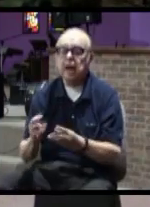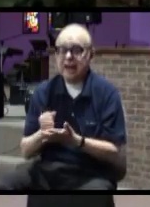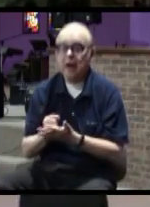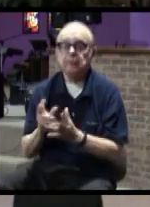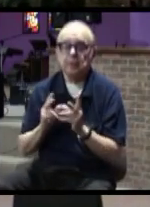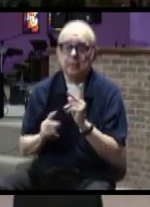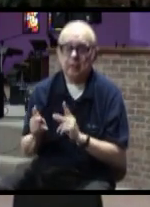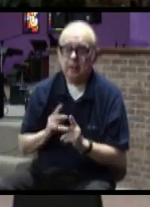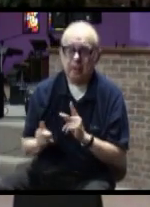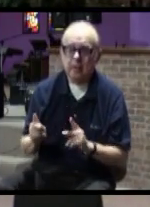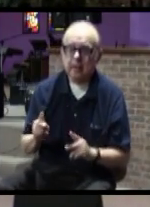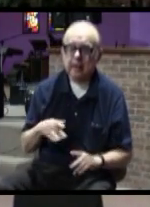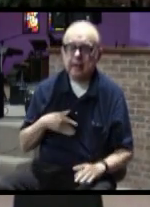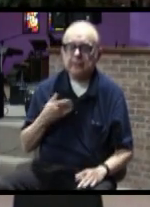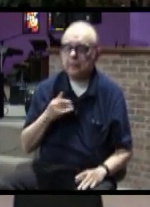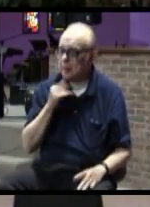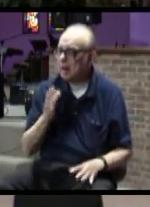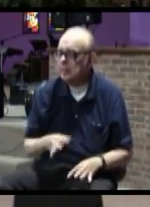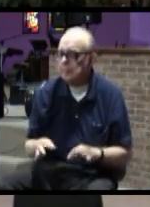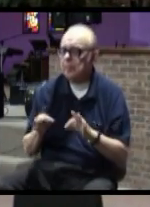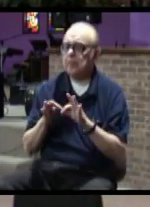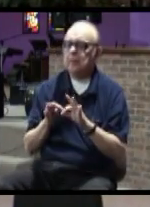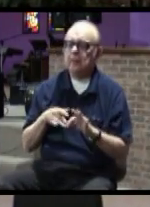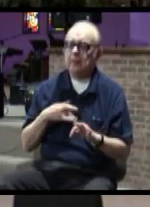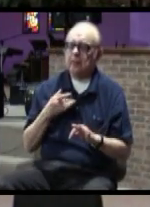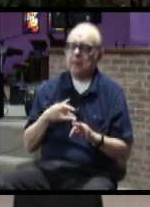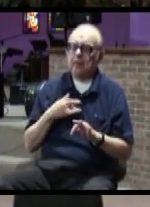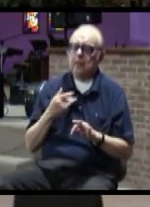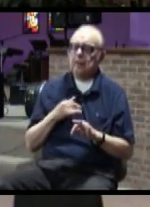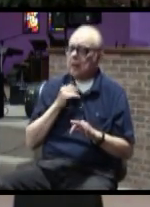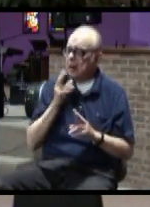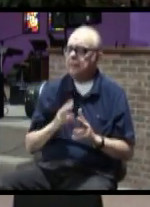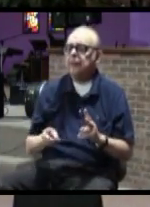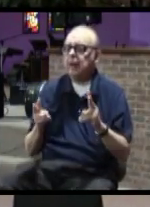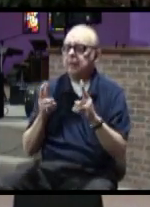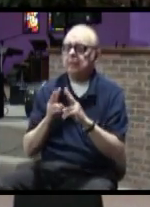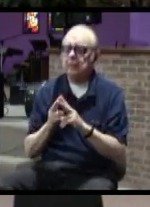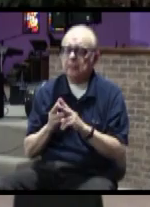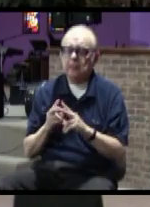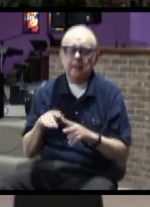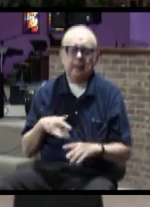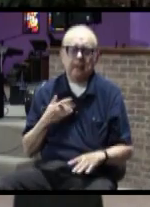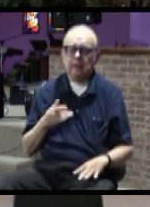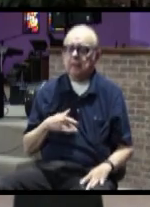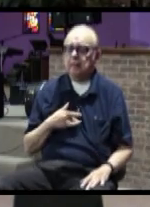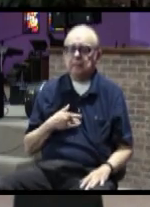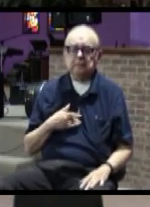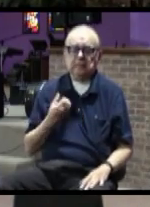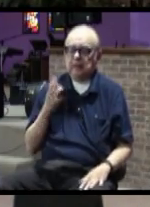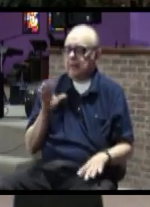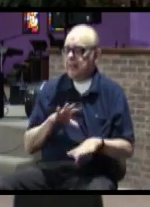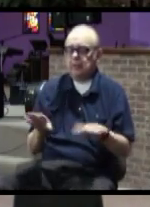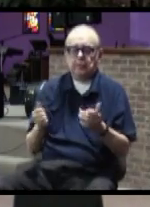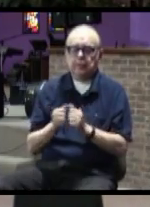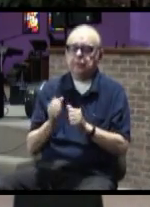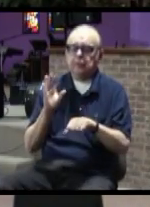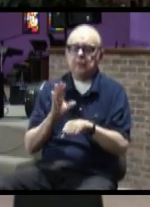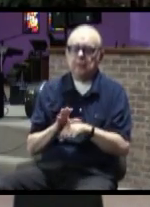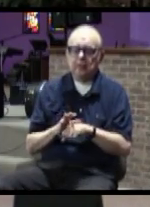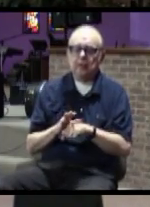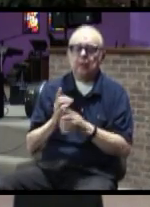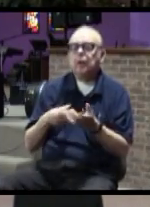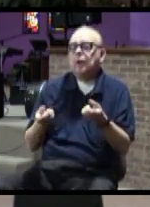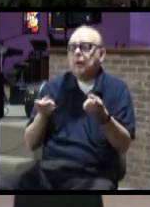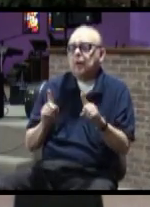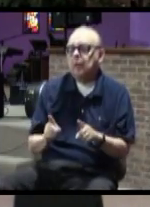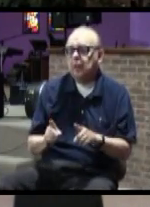and help them. But if we feel we're not essential, if we feel that we're not valid, if we feel like I don't have